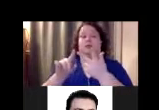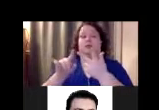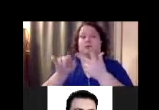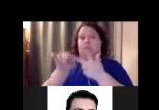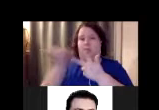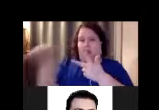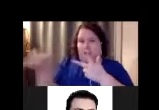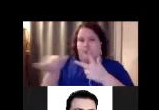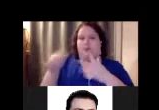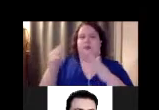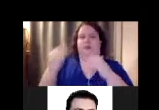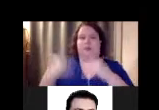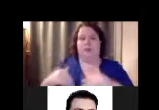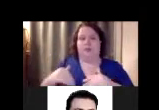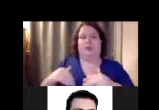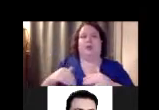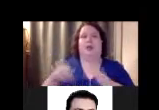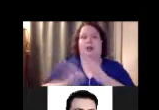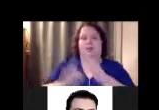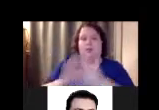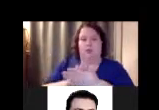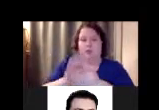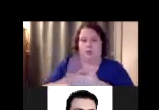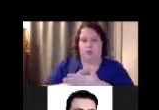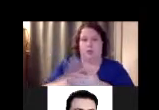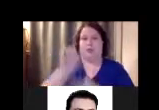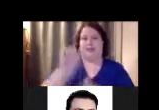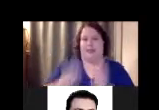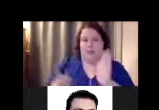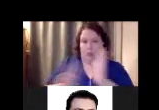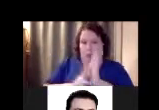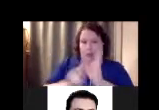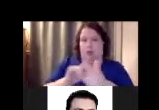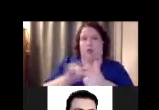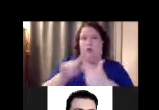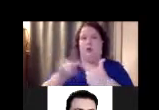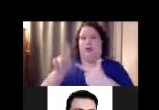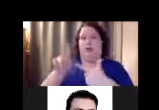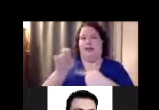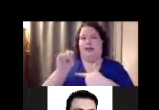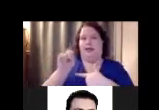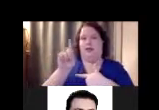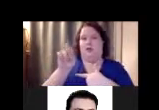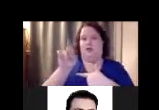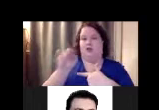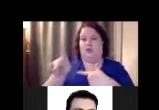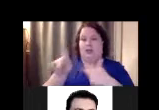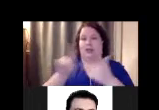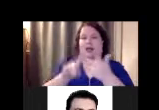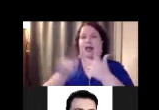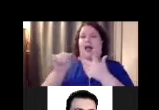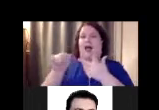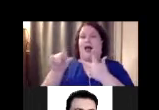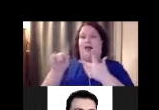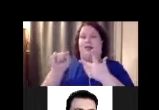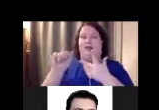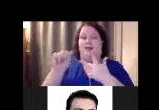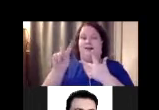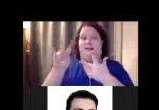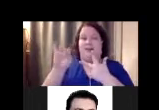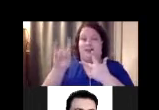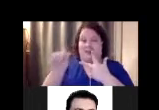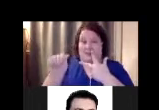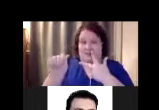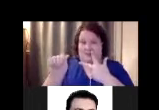goals, capital improvement projects aligned with the facility condition assessment that ultimately, as we take those 3 guiding principles and we start